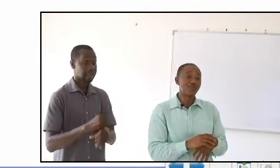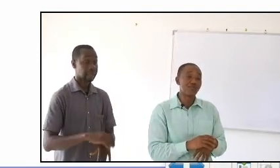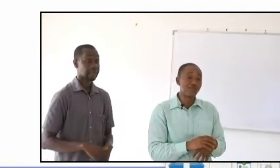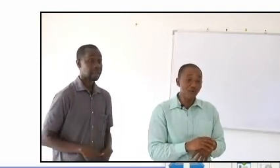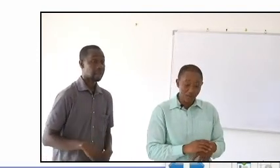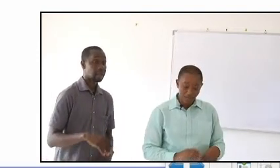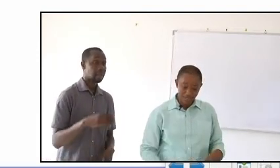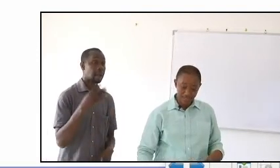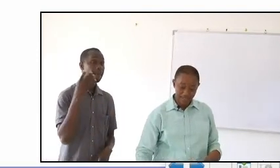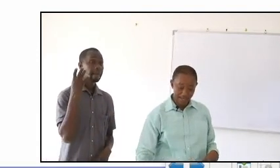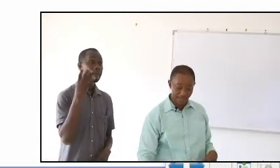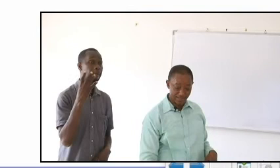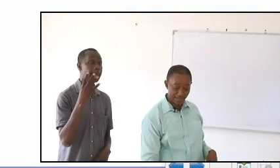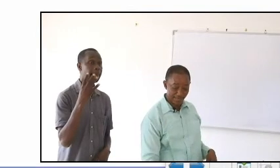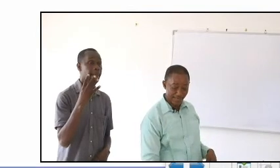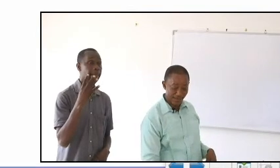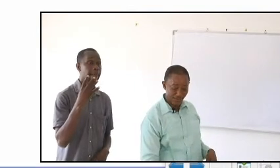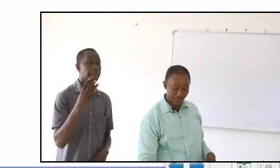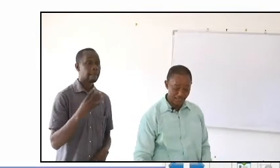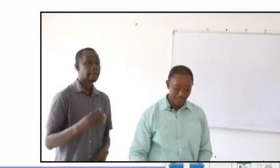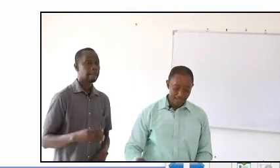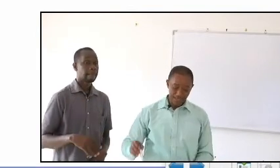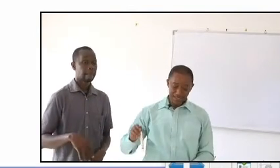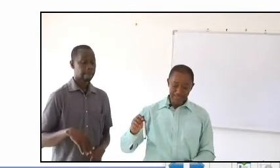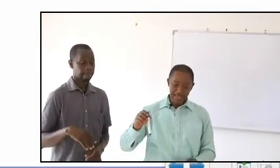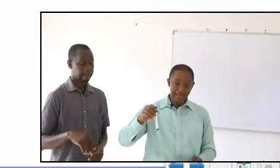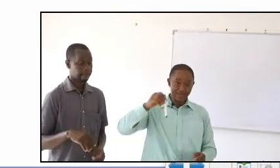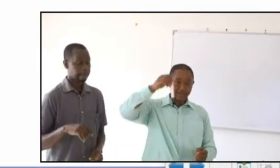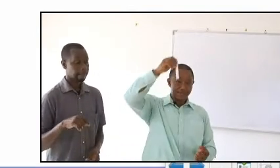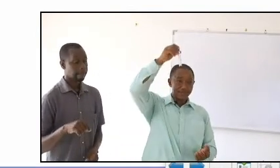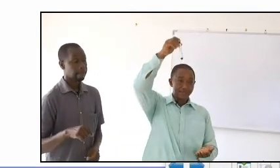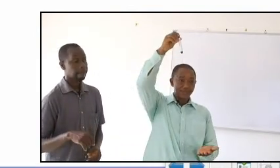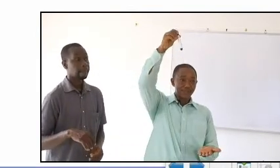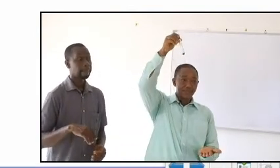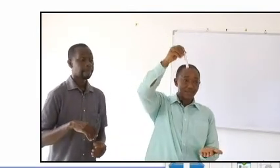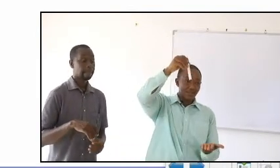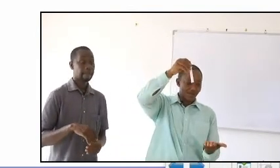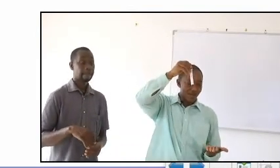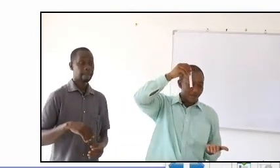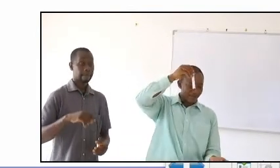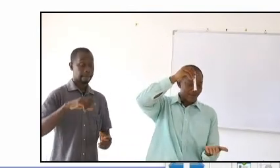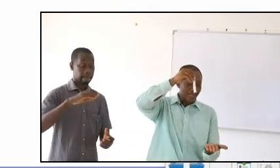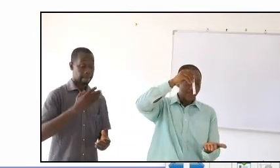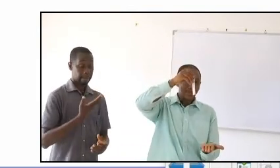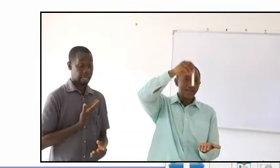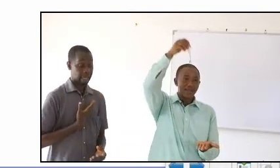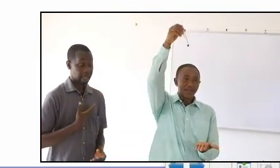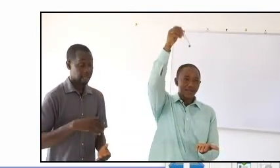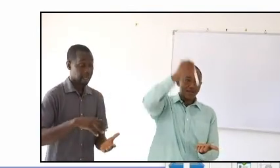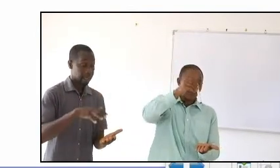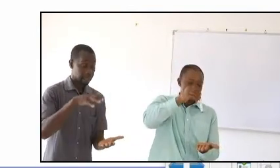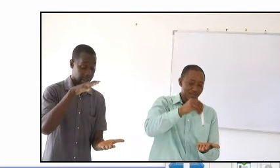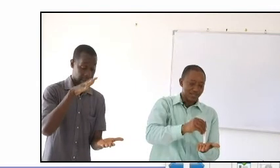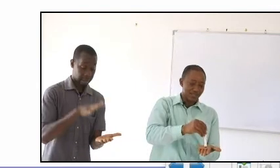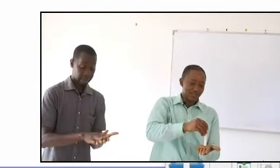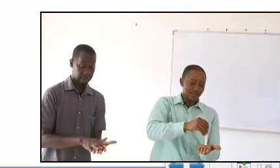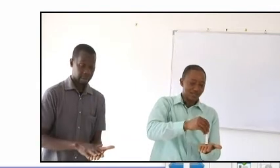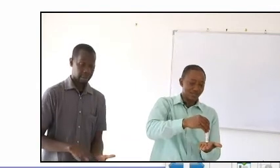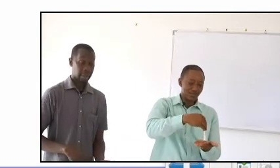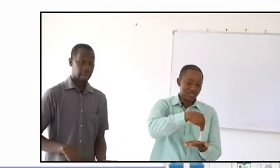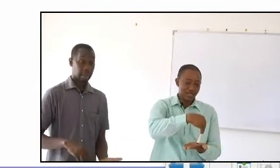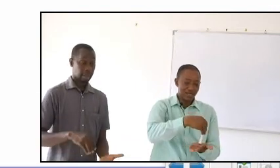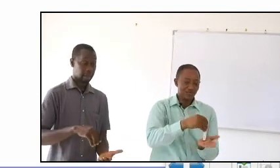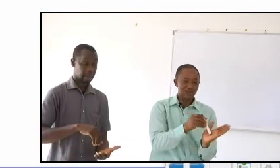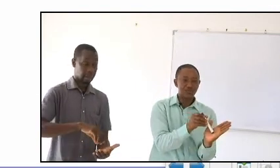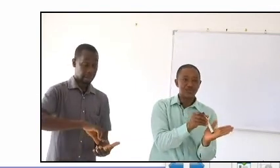And number four is described as a plane joint. It's like you have a flat plane and then you have something resting on